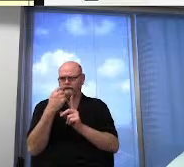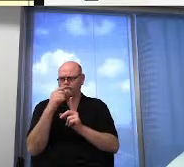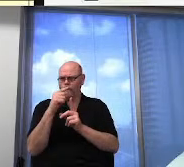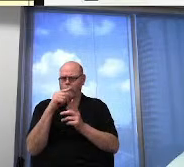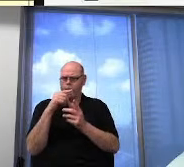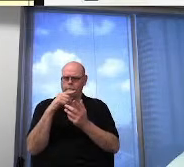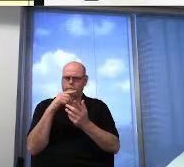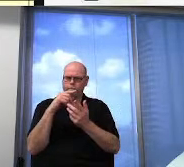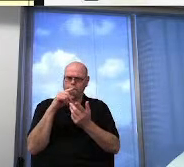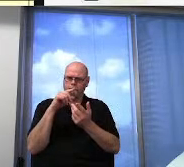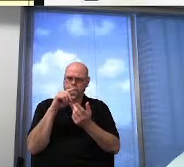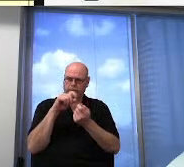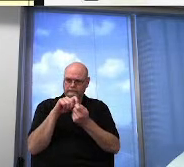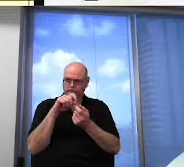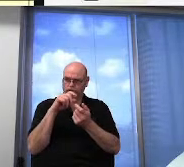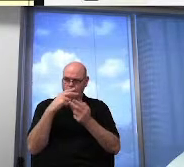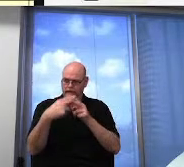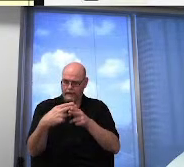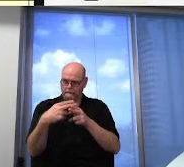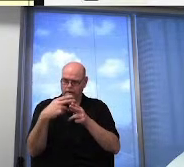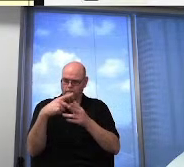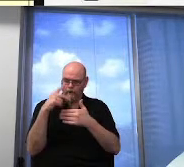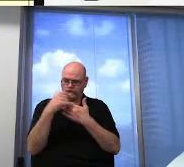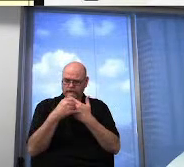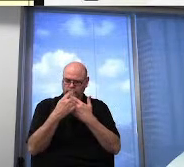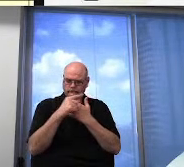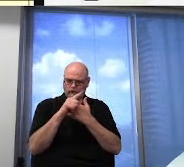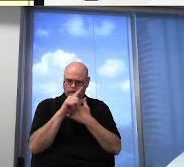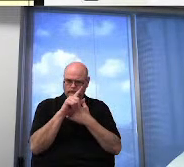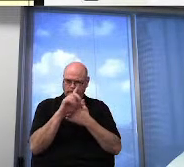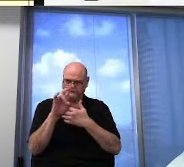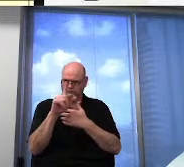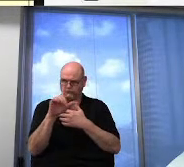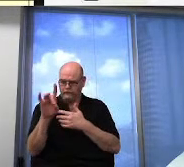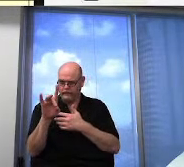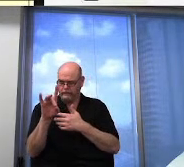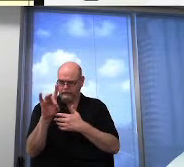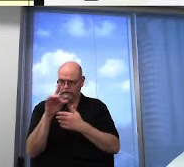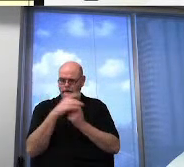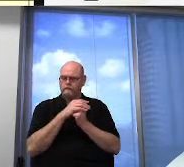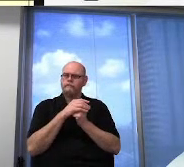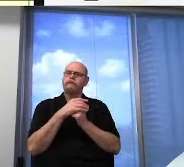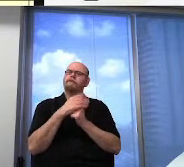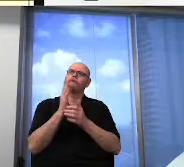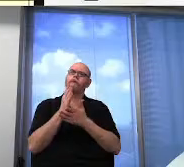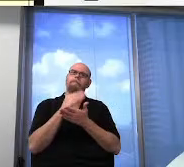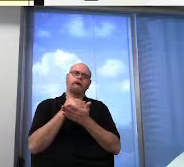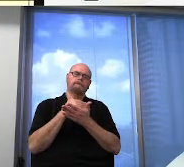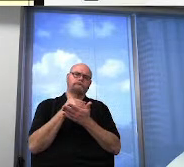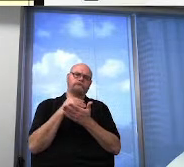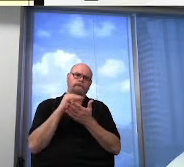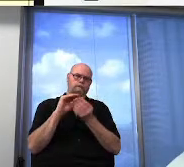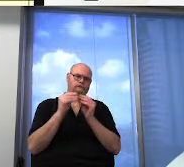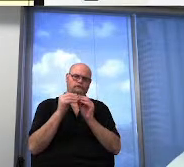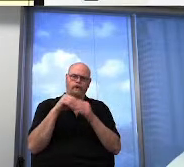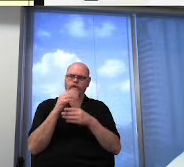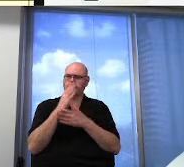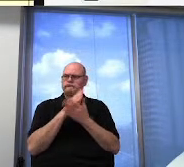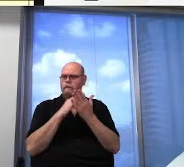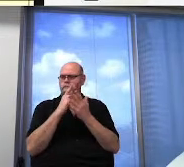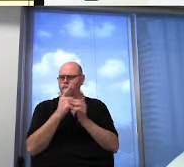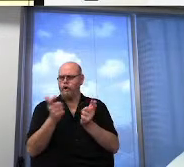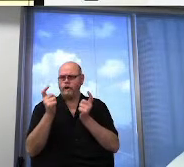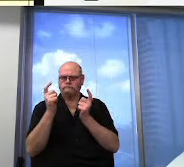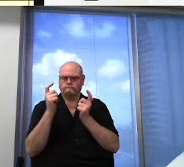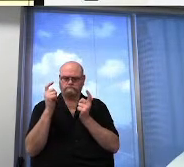estimate for a particular name project in fiscal year 27 or fiscal year 28. And instead, the budget numbers are in some broader